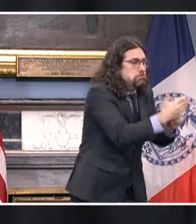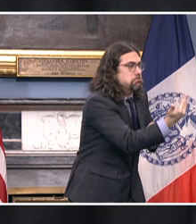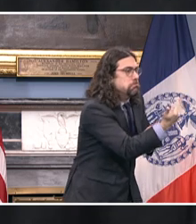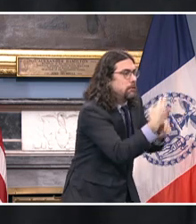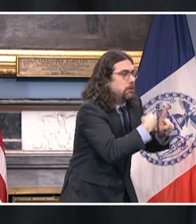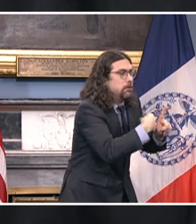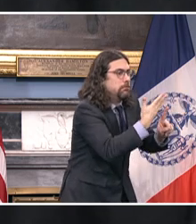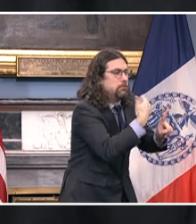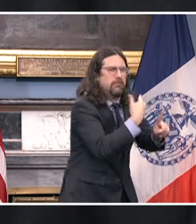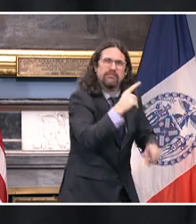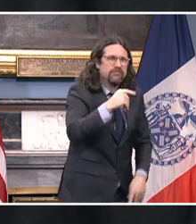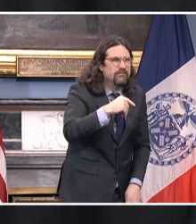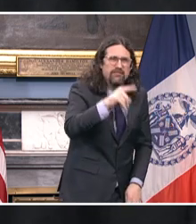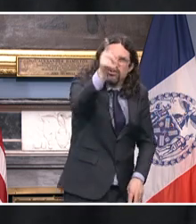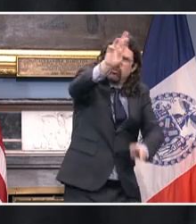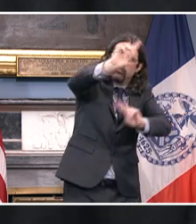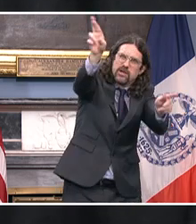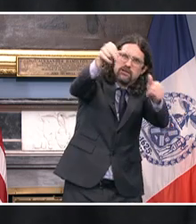Let me